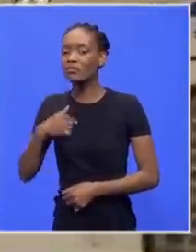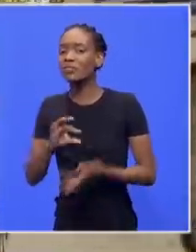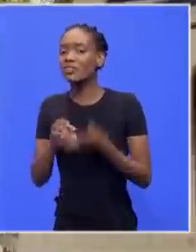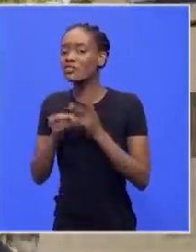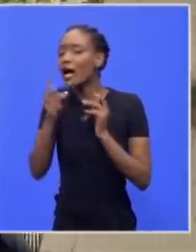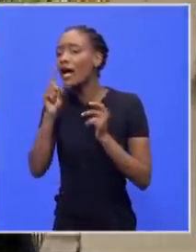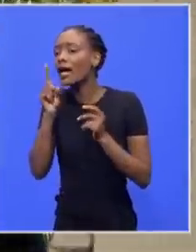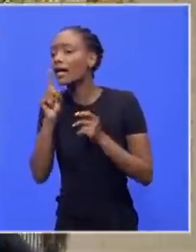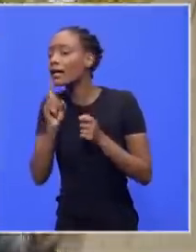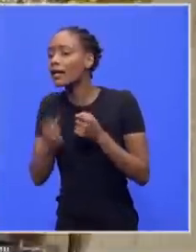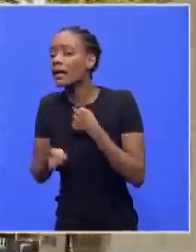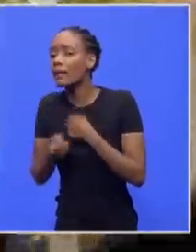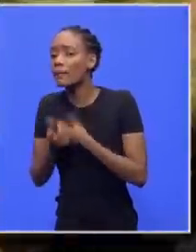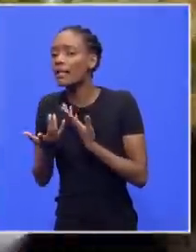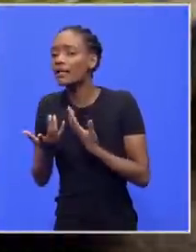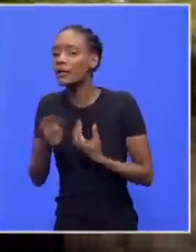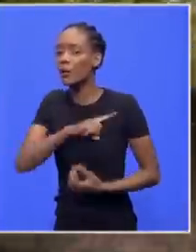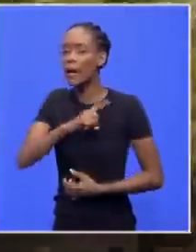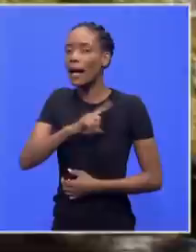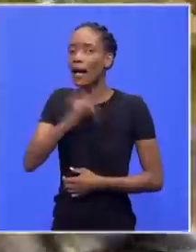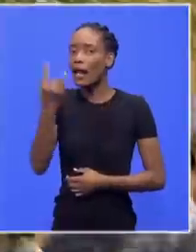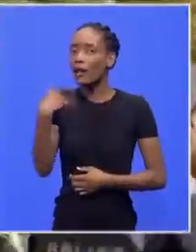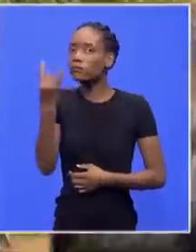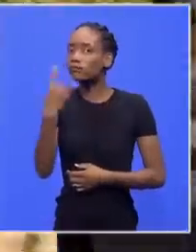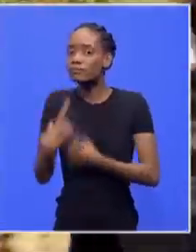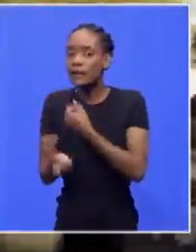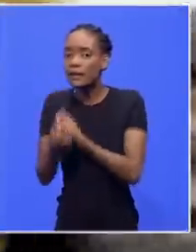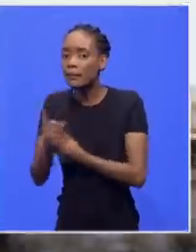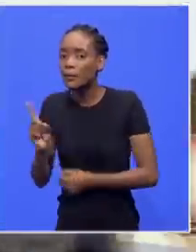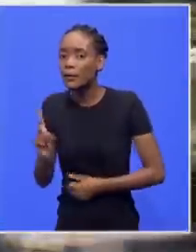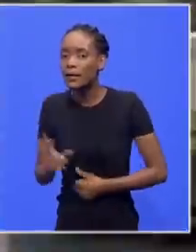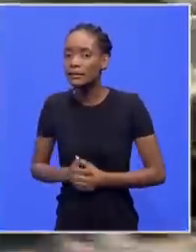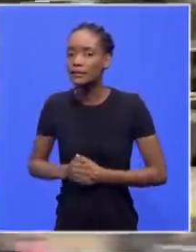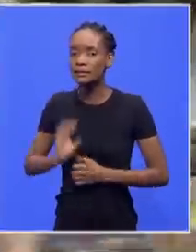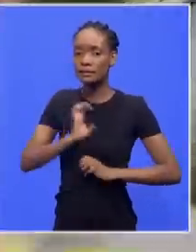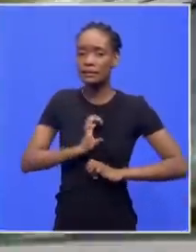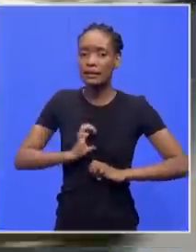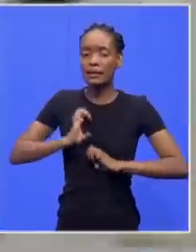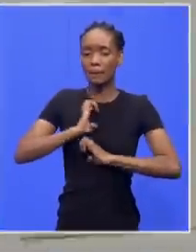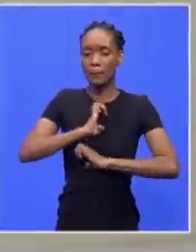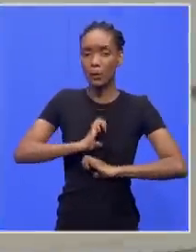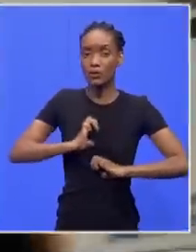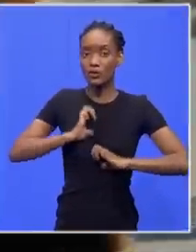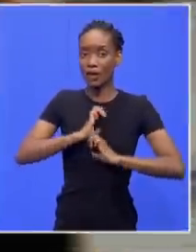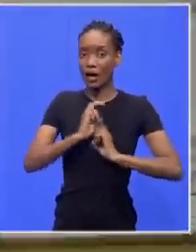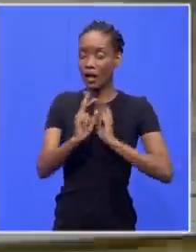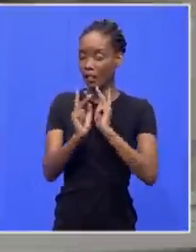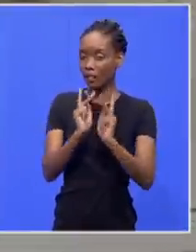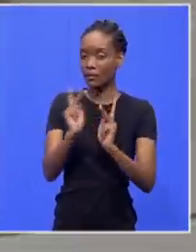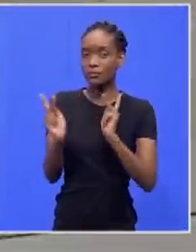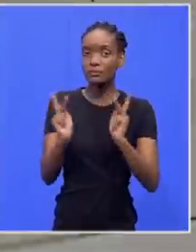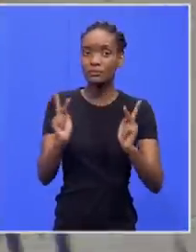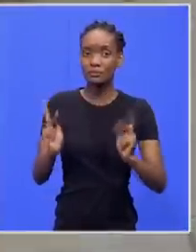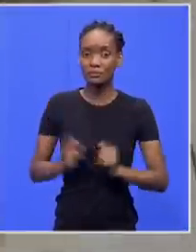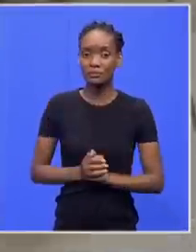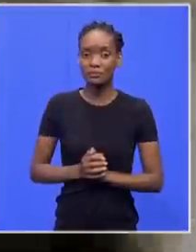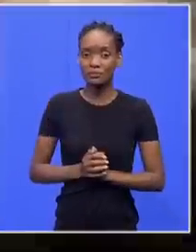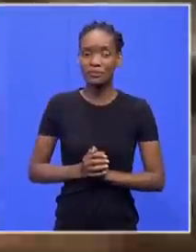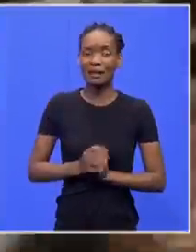here. What are the emotional scenes that are playing out here?